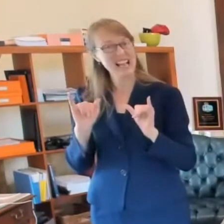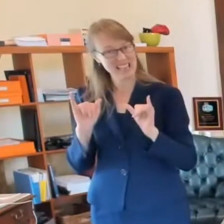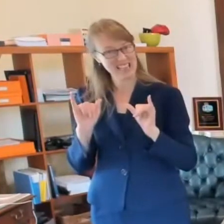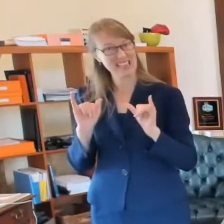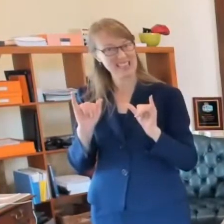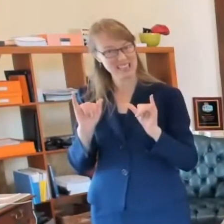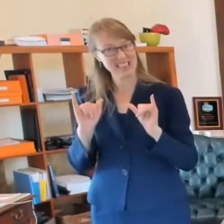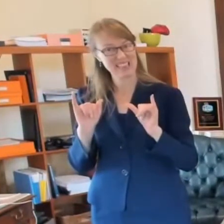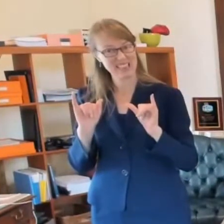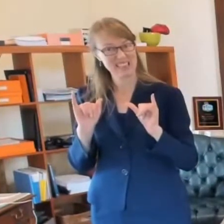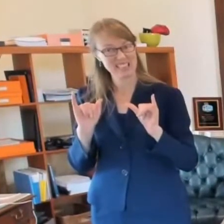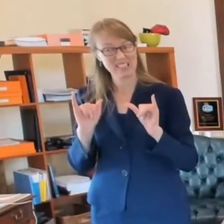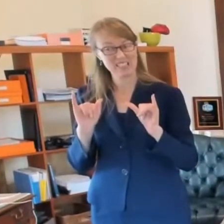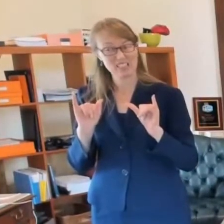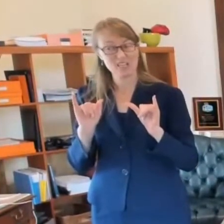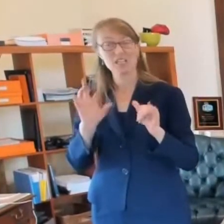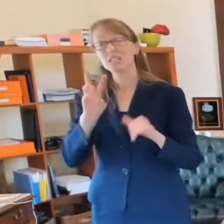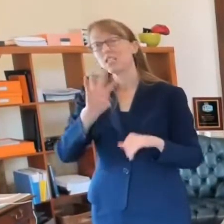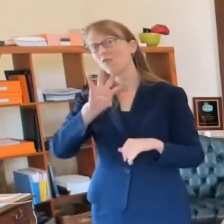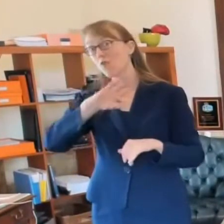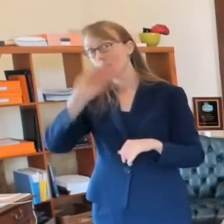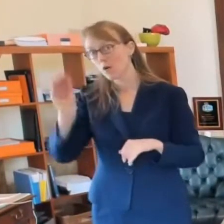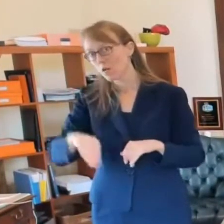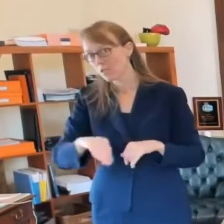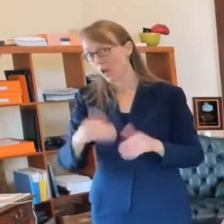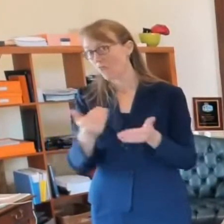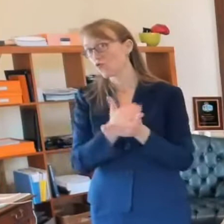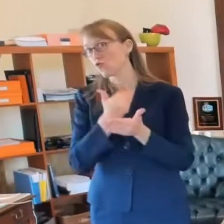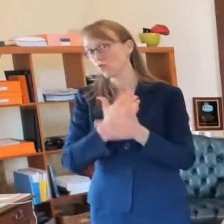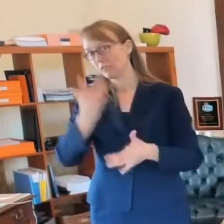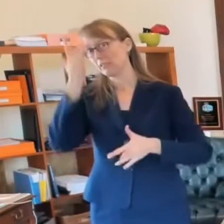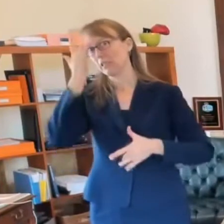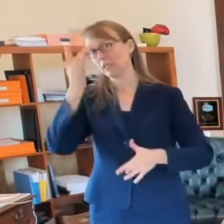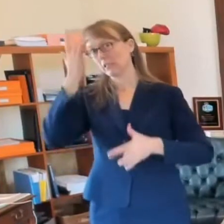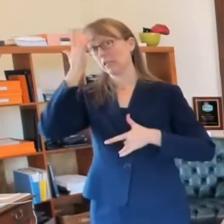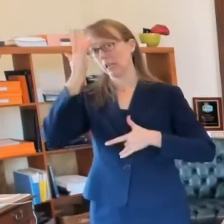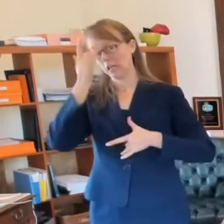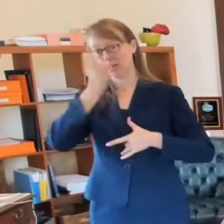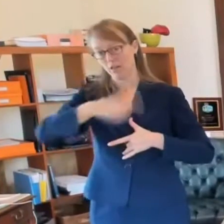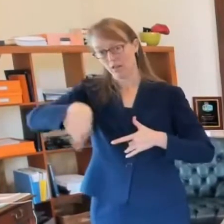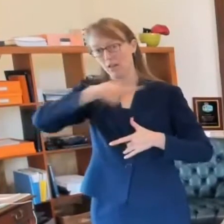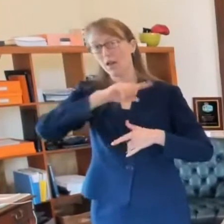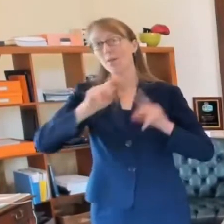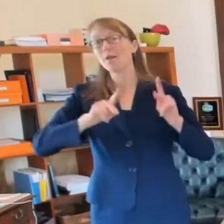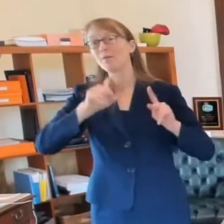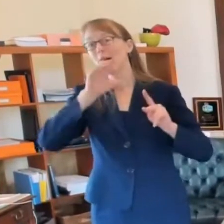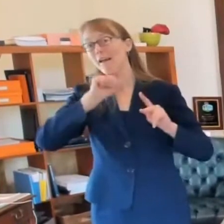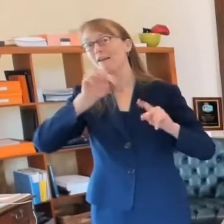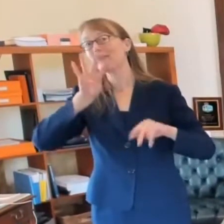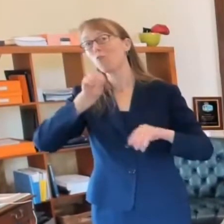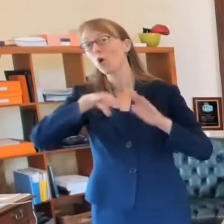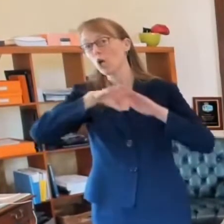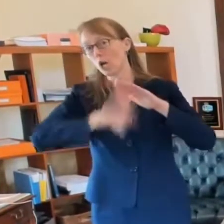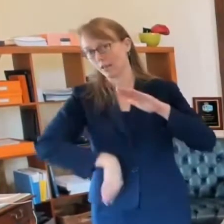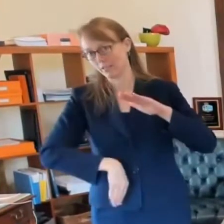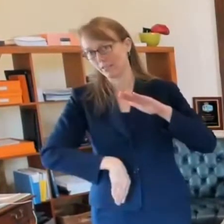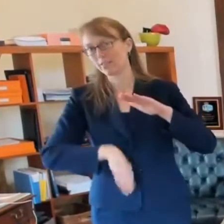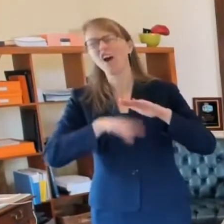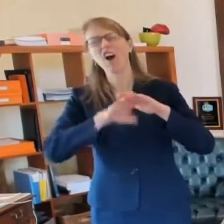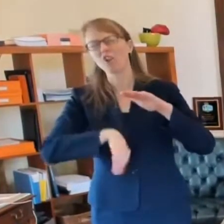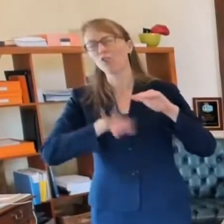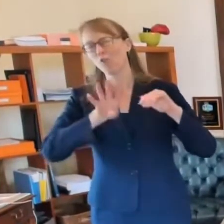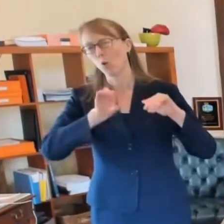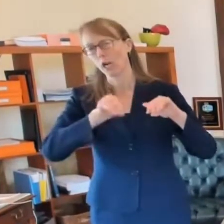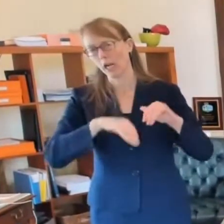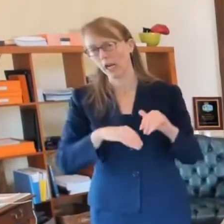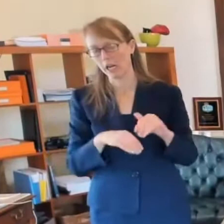64% of the cases that we've received are people under 40 years old. The highest